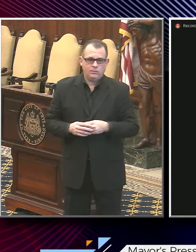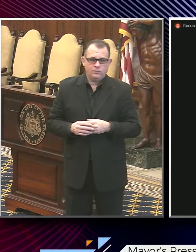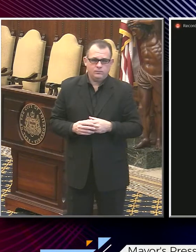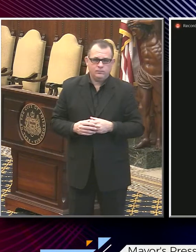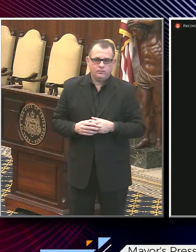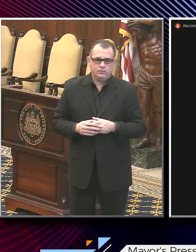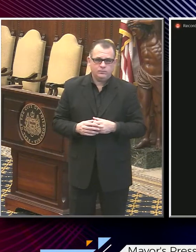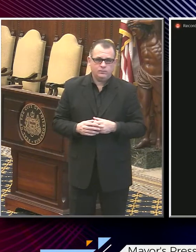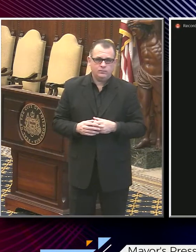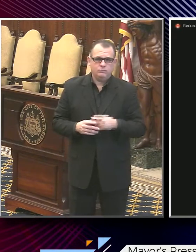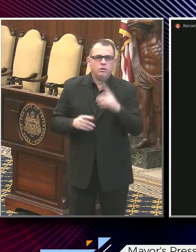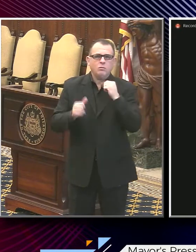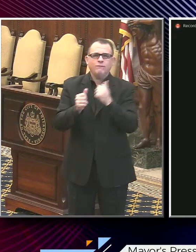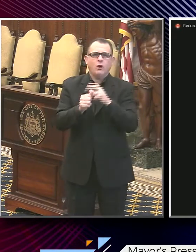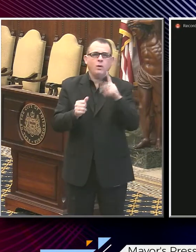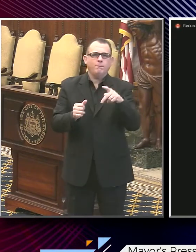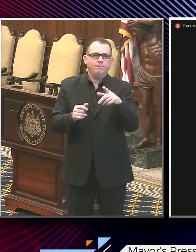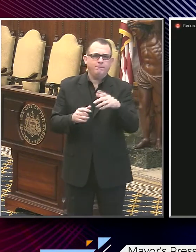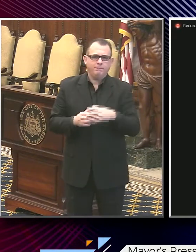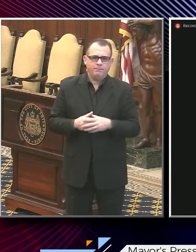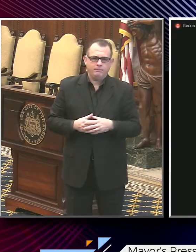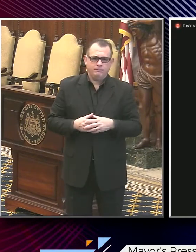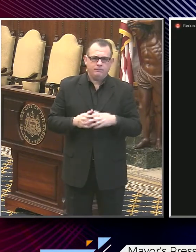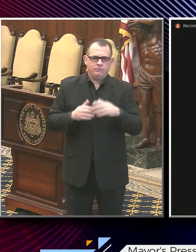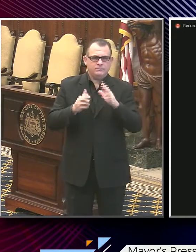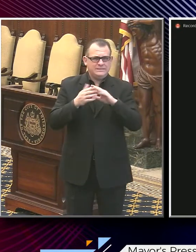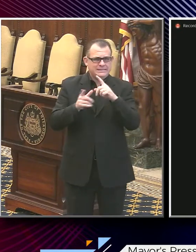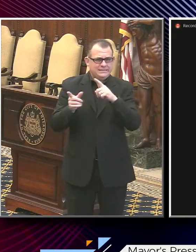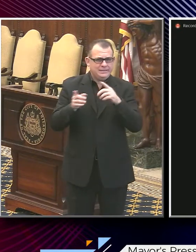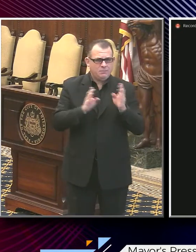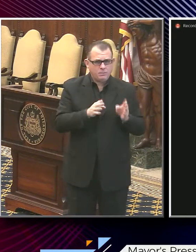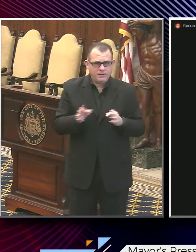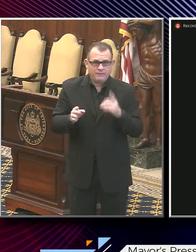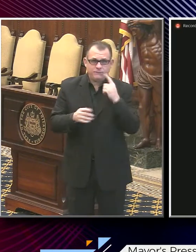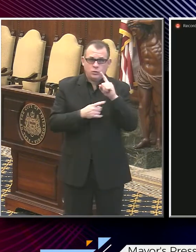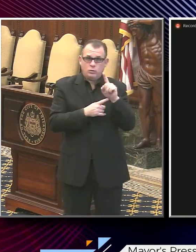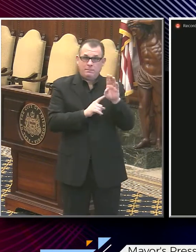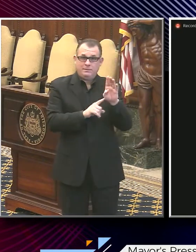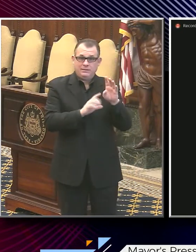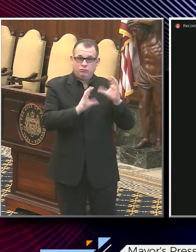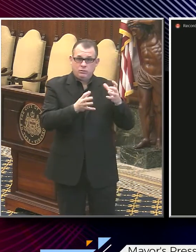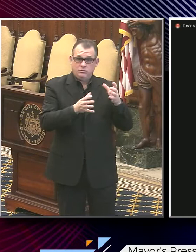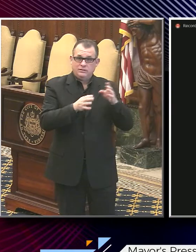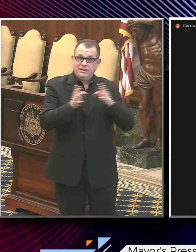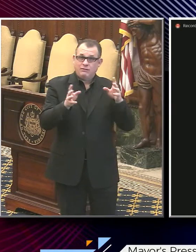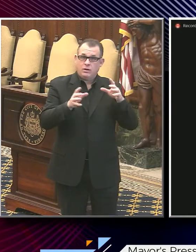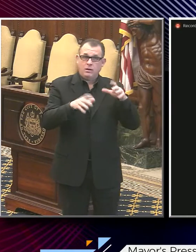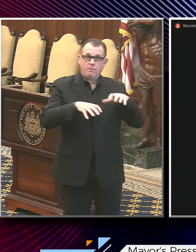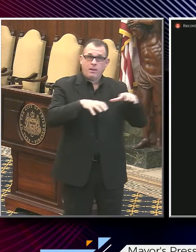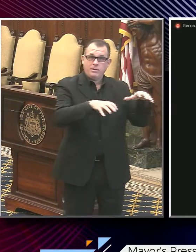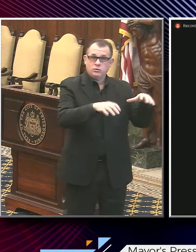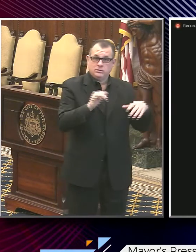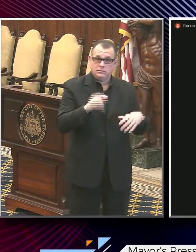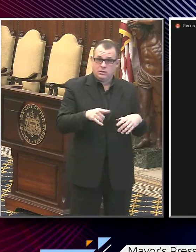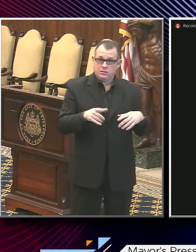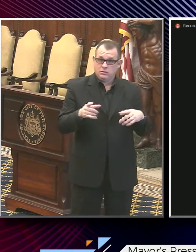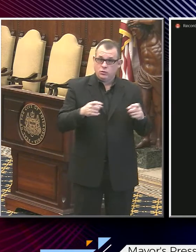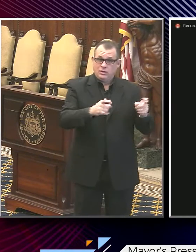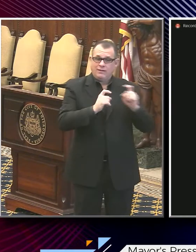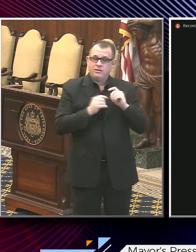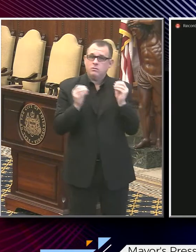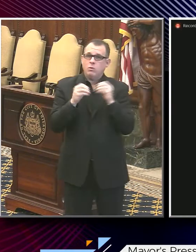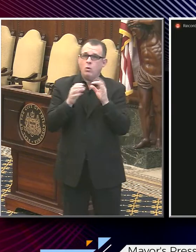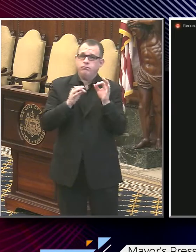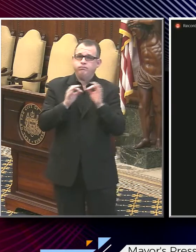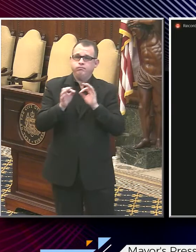on your answer to Jack's question earlier, as the city prepares to move into phase 1B and then towards the general population, I'm wondering if you can